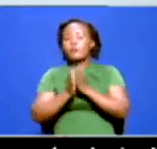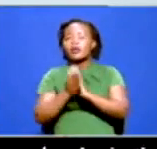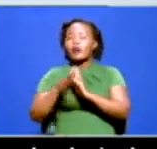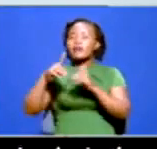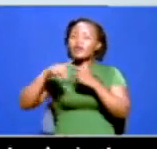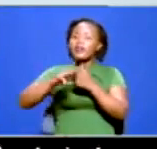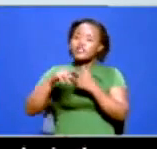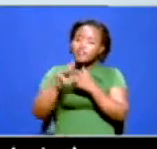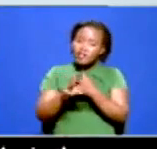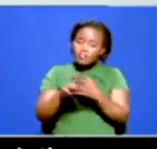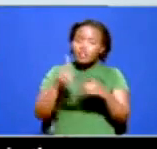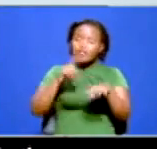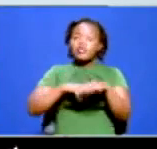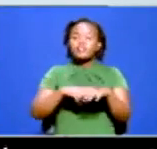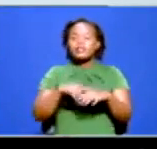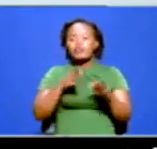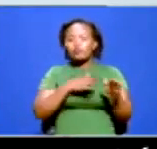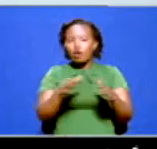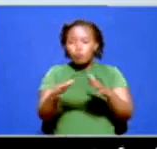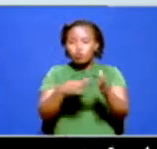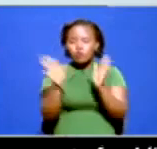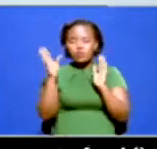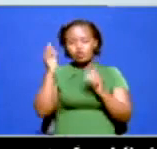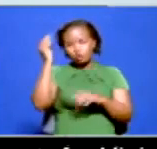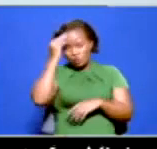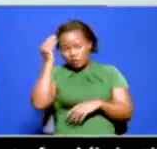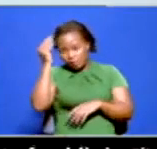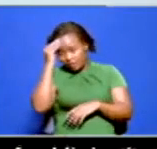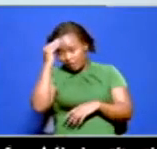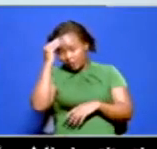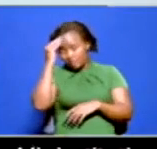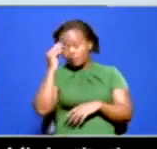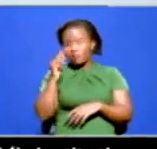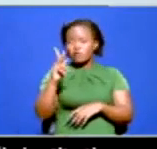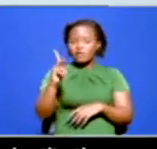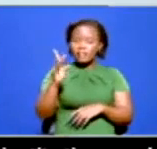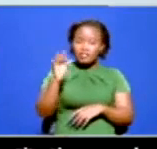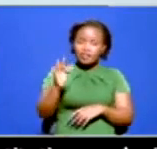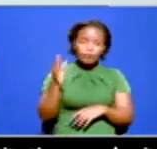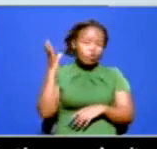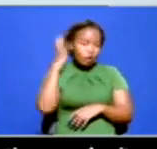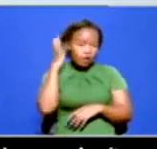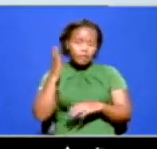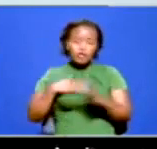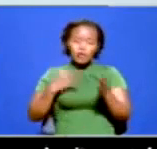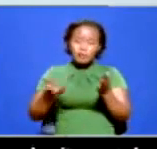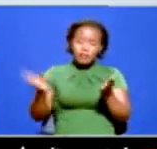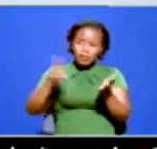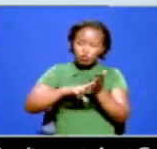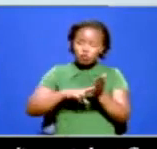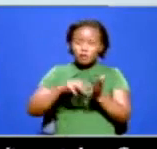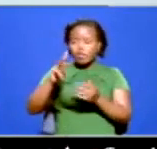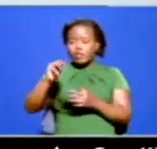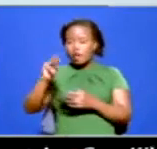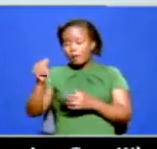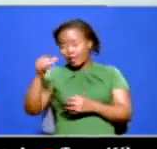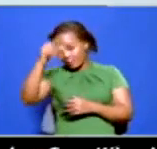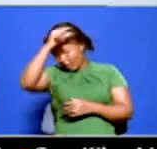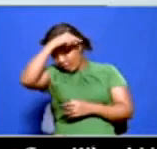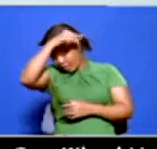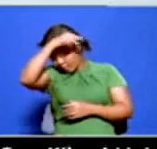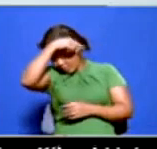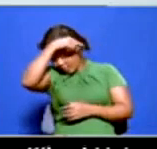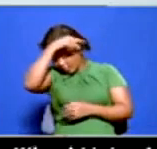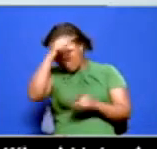study at the National Defense College, I enrolled for a master's degree in international studies